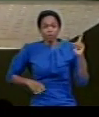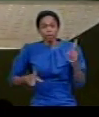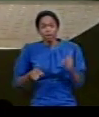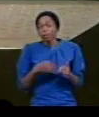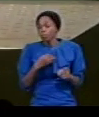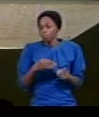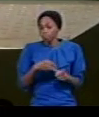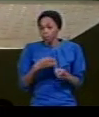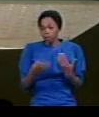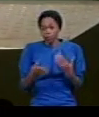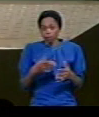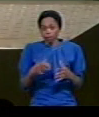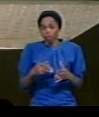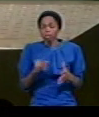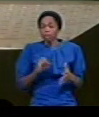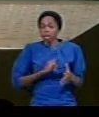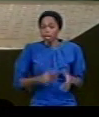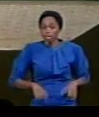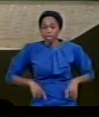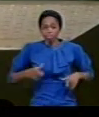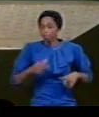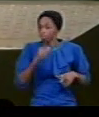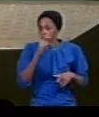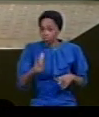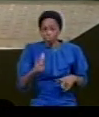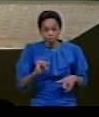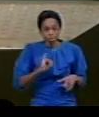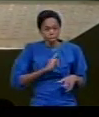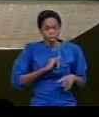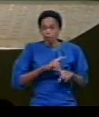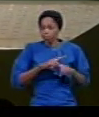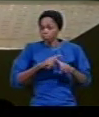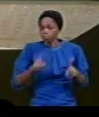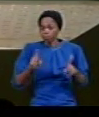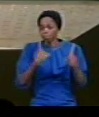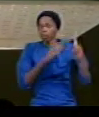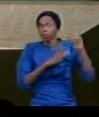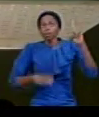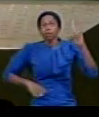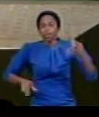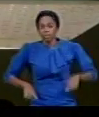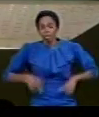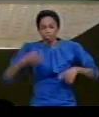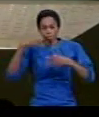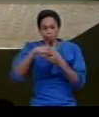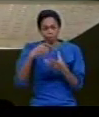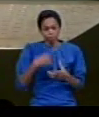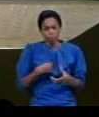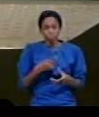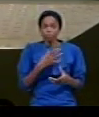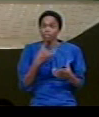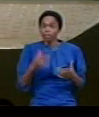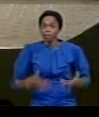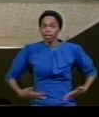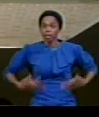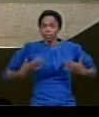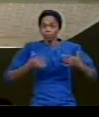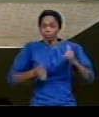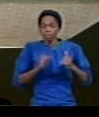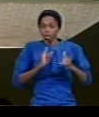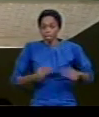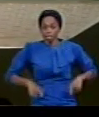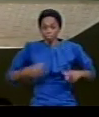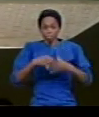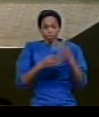I live, yet not I, but Christ liveth in me. And the life which I now live in